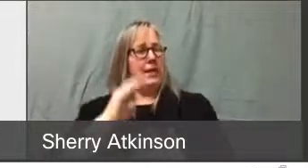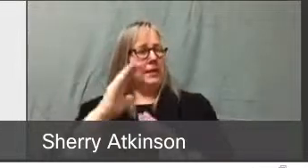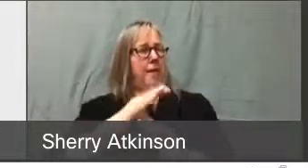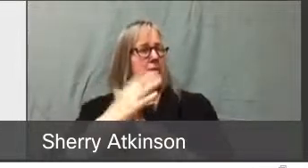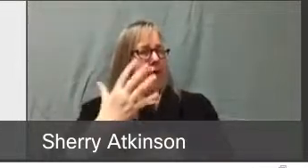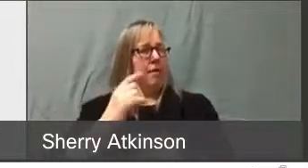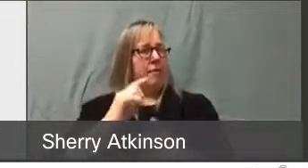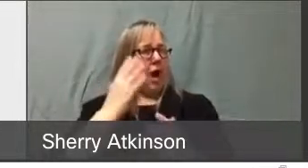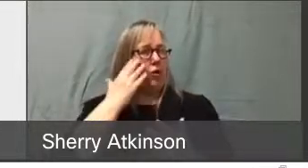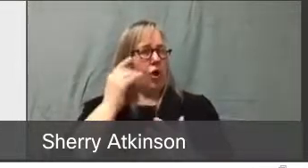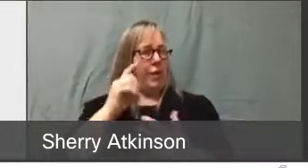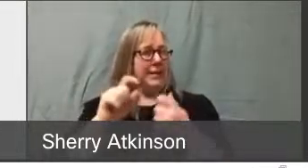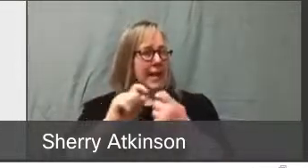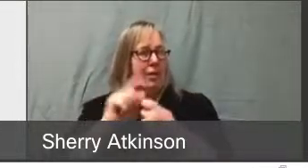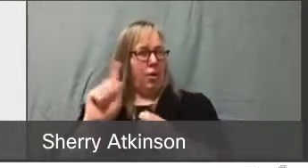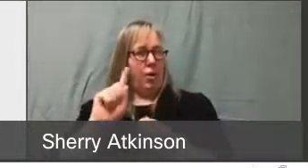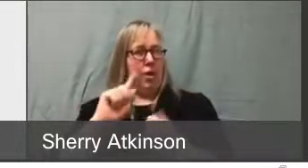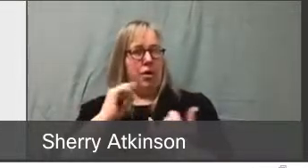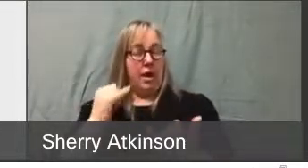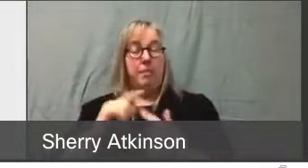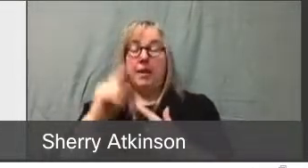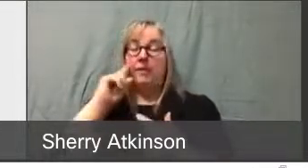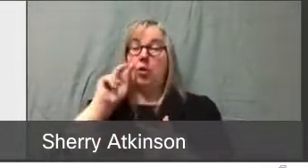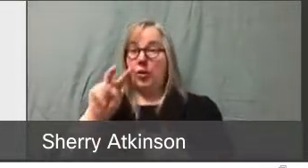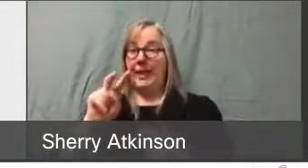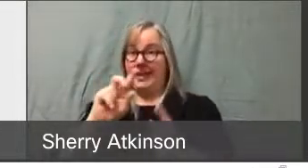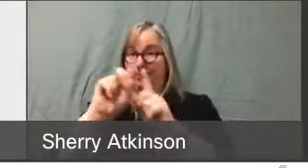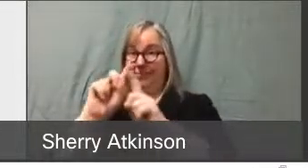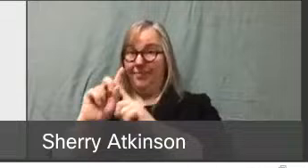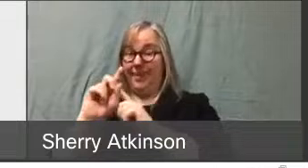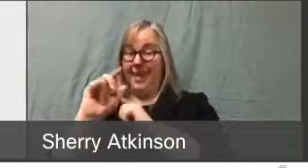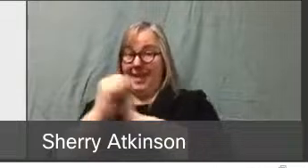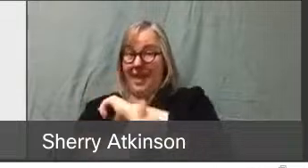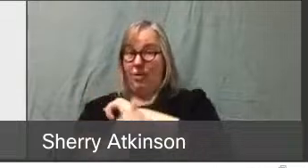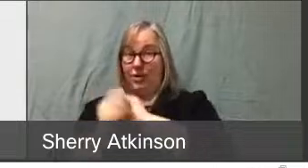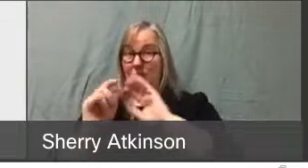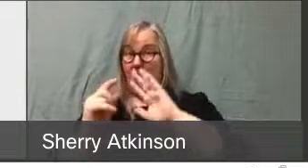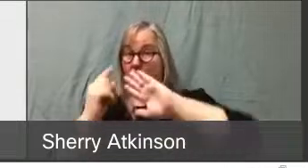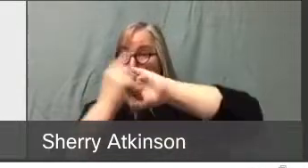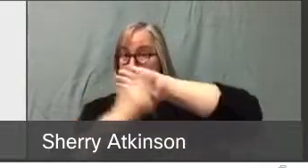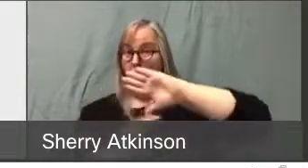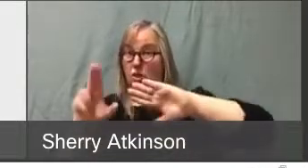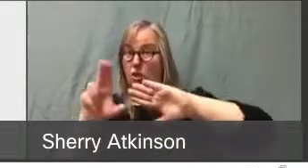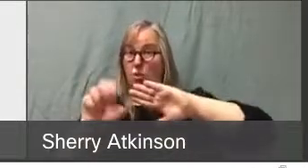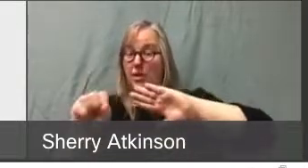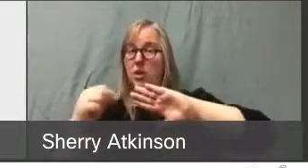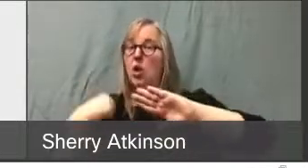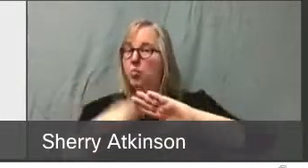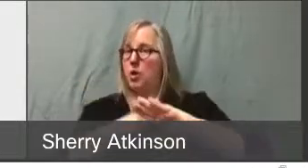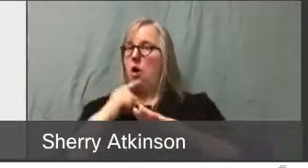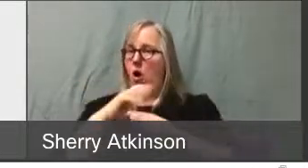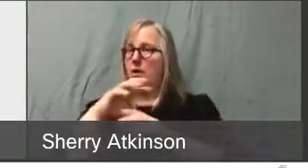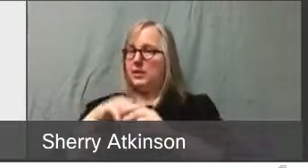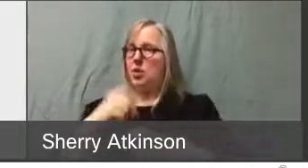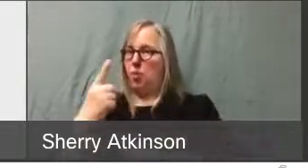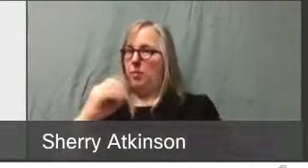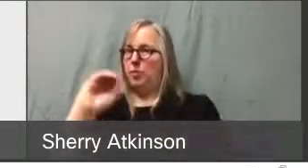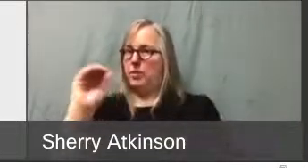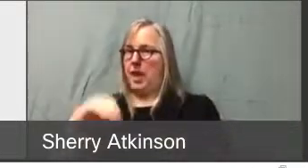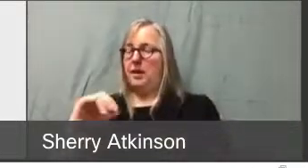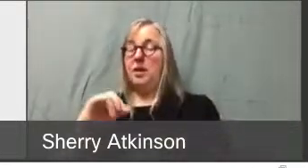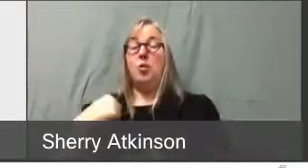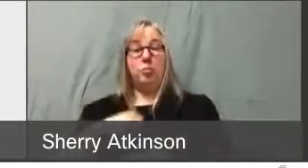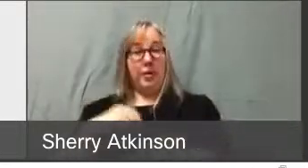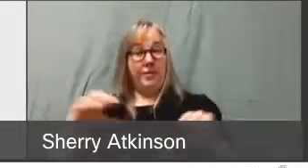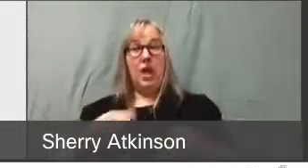but if you look at counties across the country, we are the 1%. So we've done well in this county,